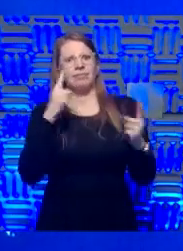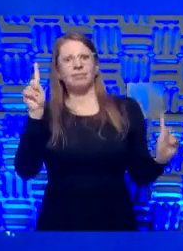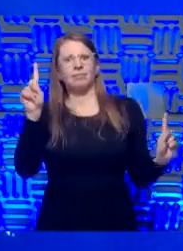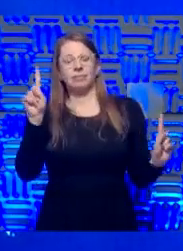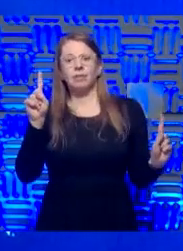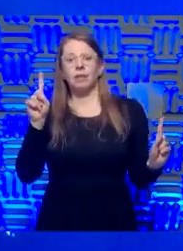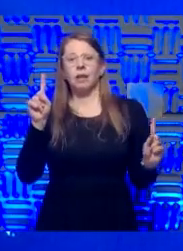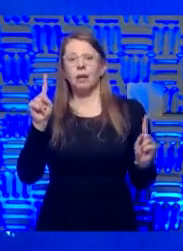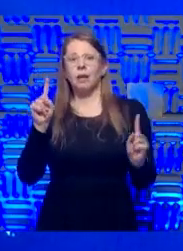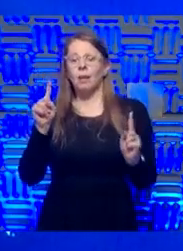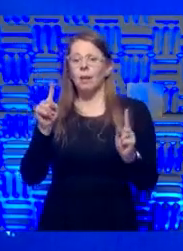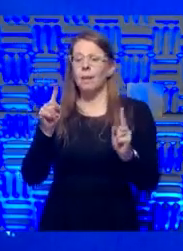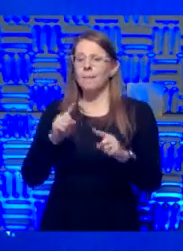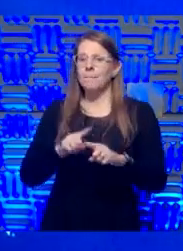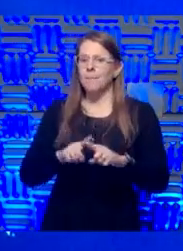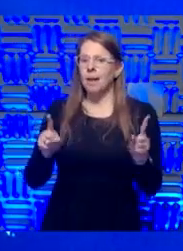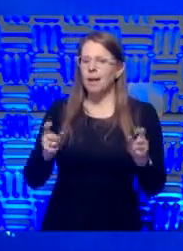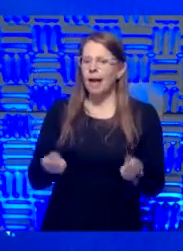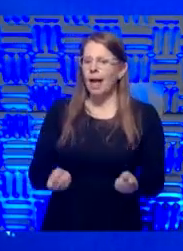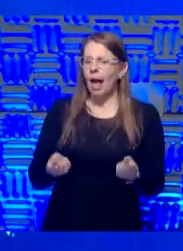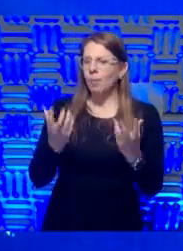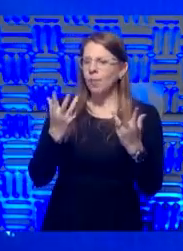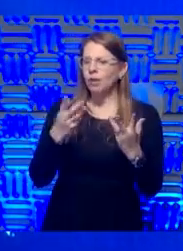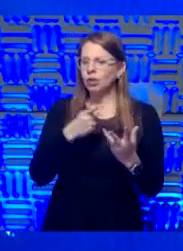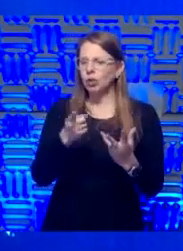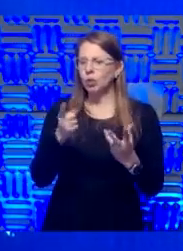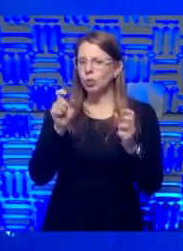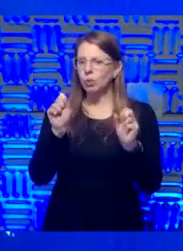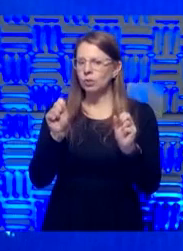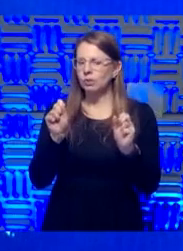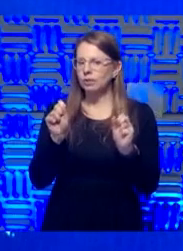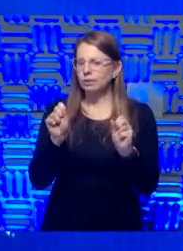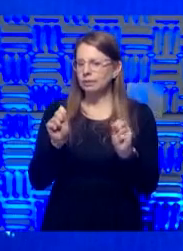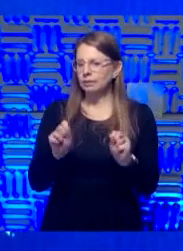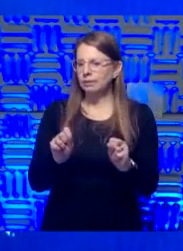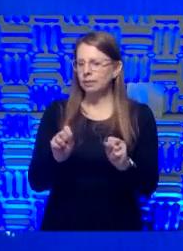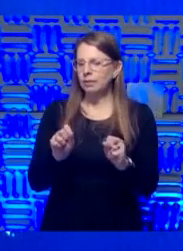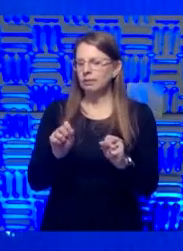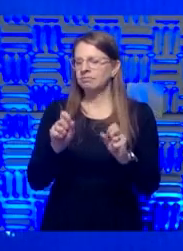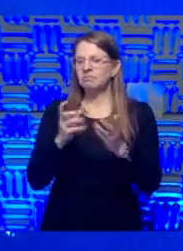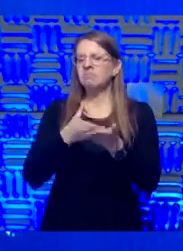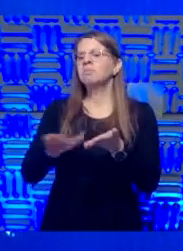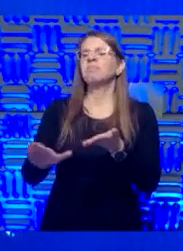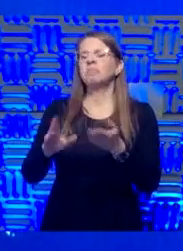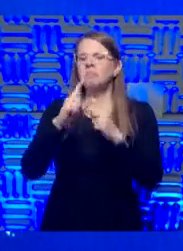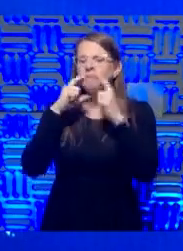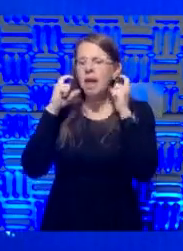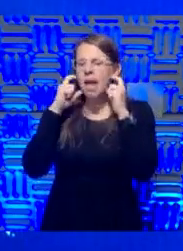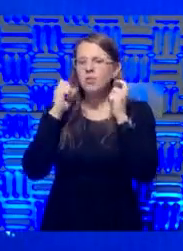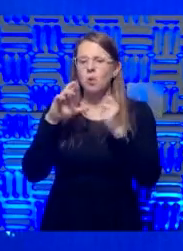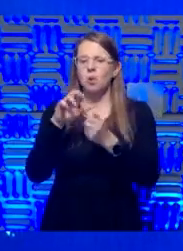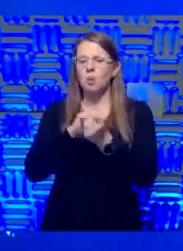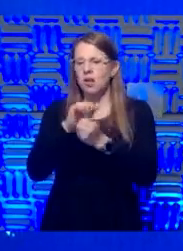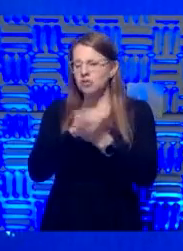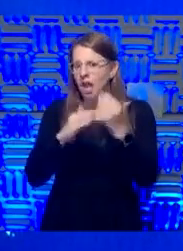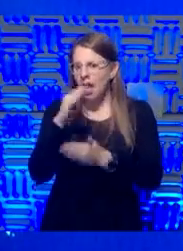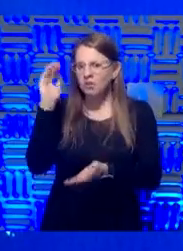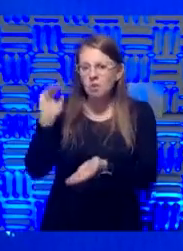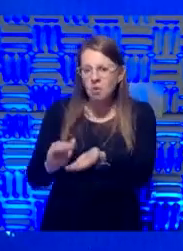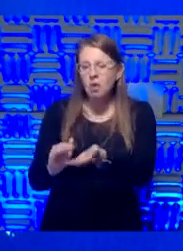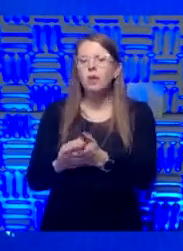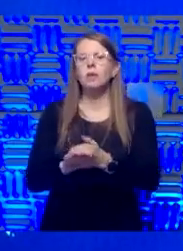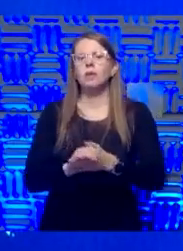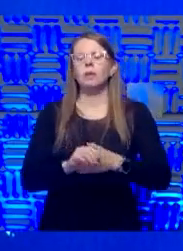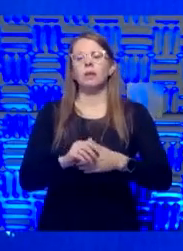how much you can let your guard down and at what price you'll pay as you do that. That's really the question. And the answer is we really don't